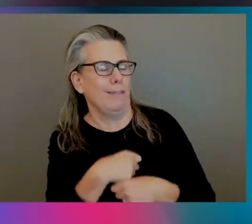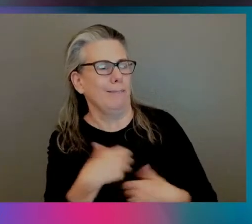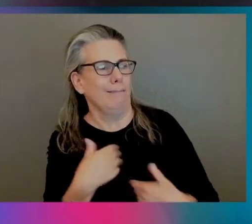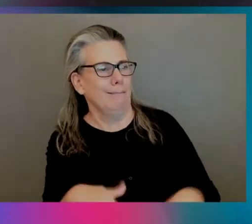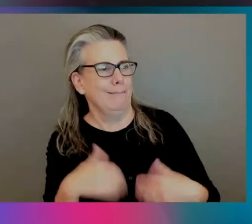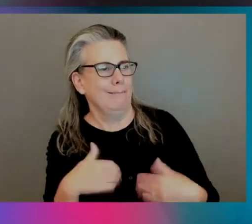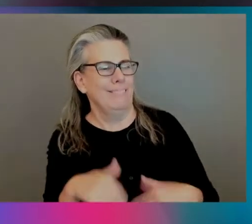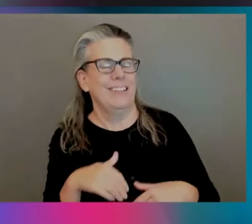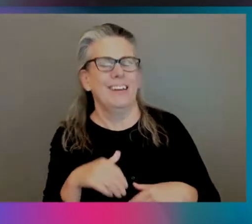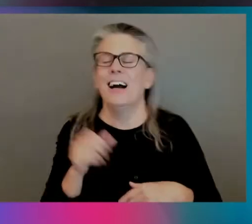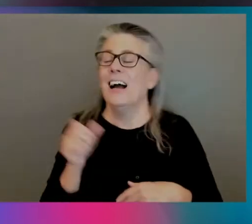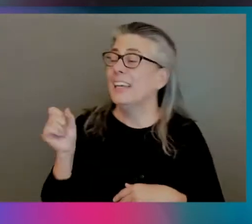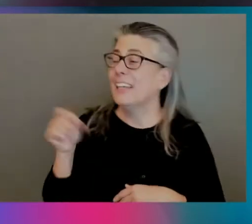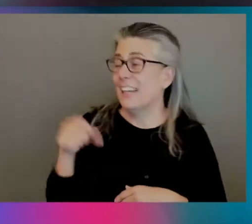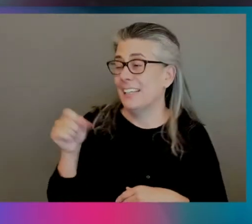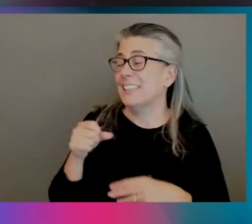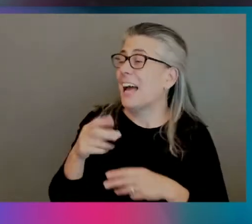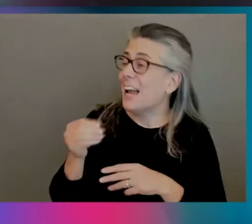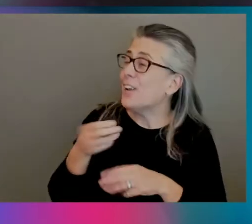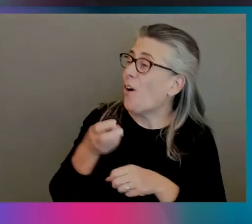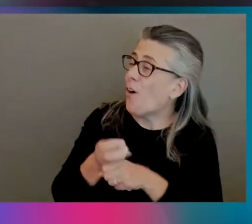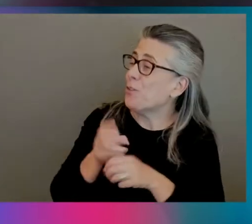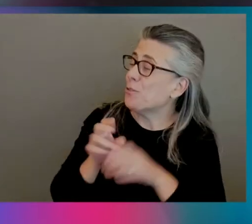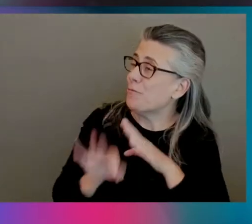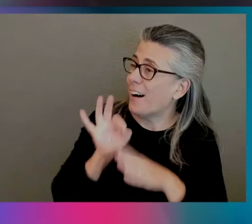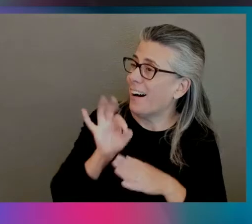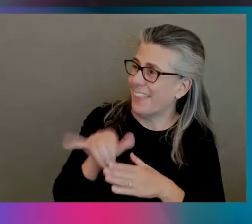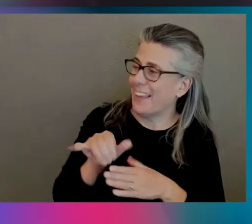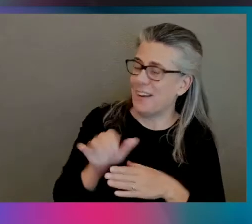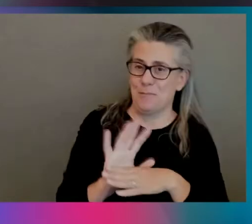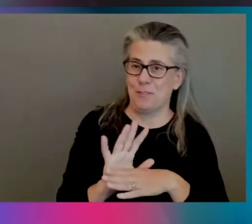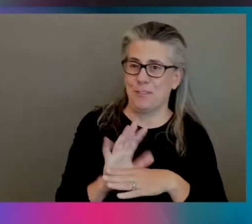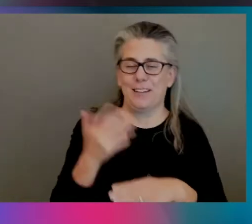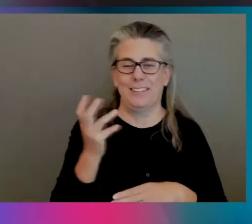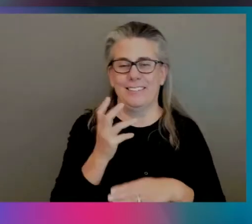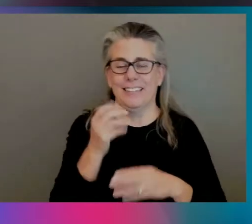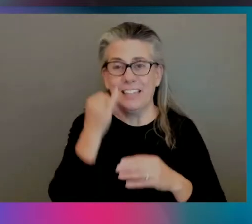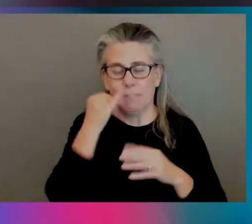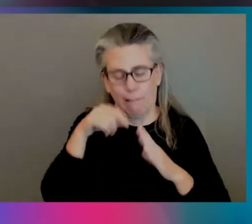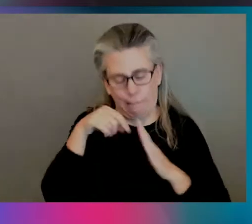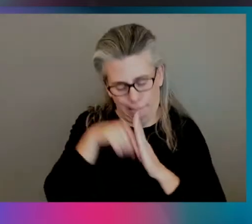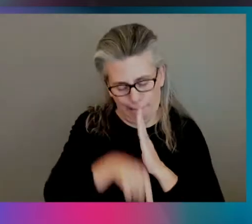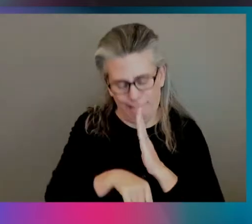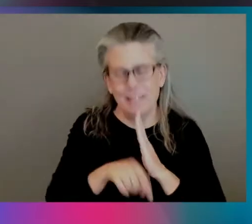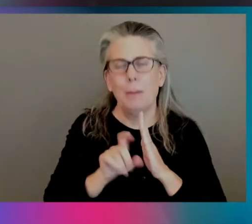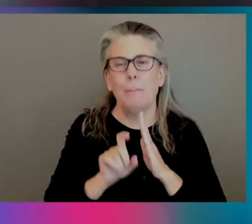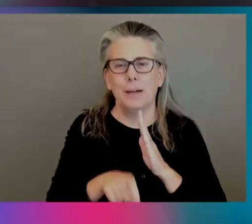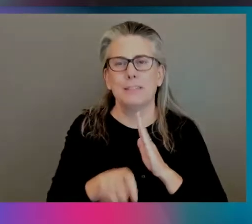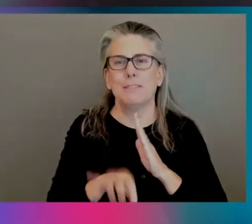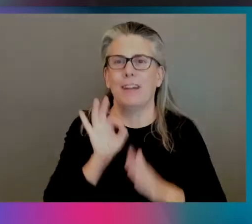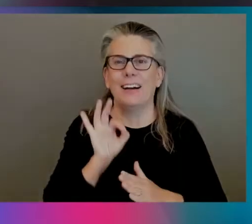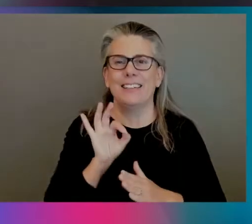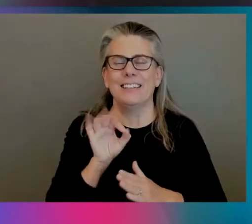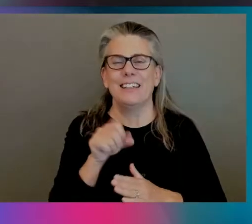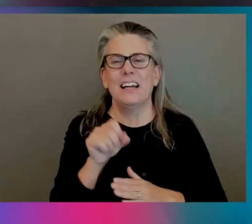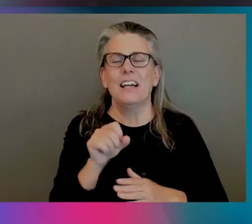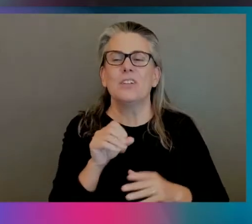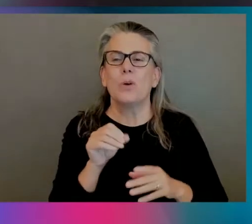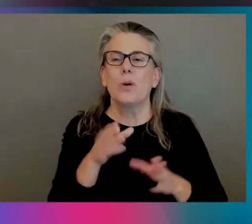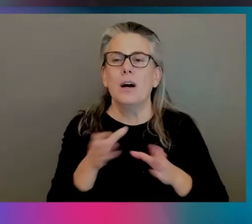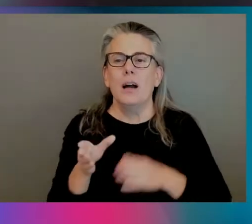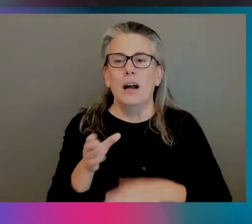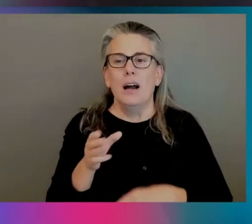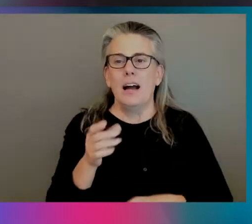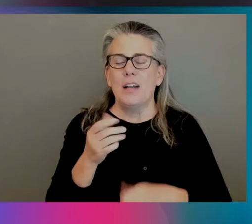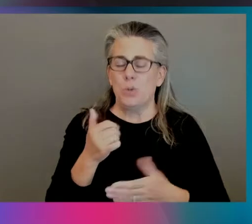you do deep research. And I think that's cool to hear that, like, these are the use cases, right? Like helping someone like me connect